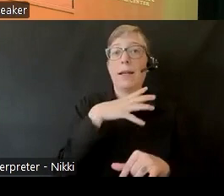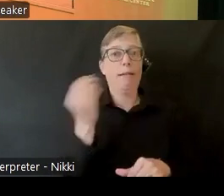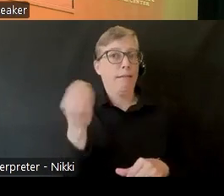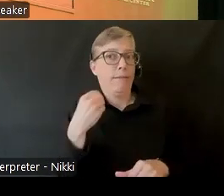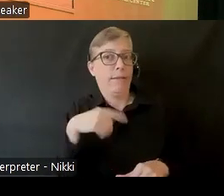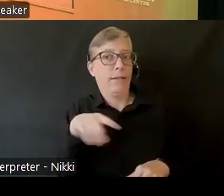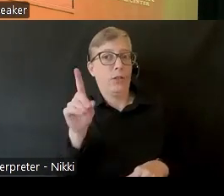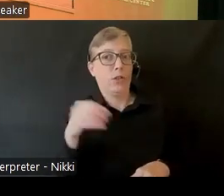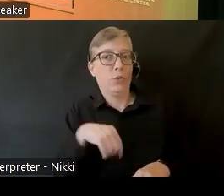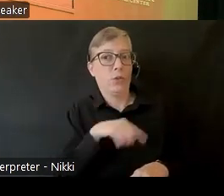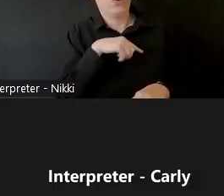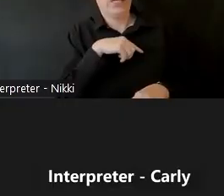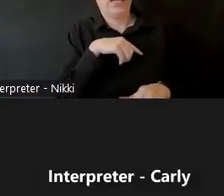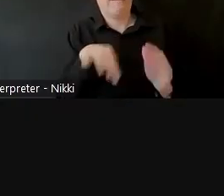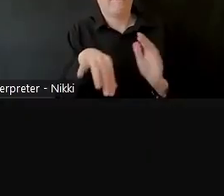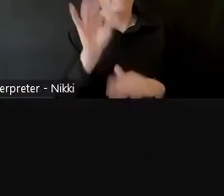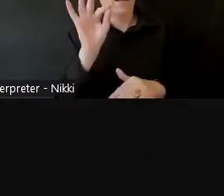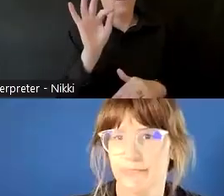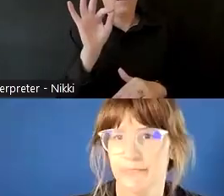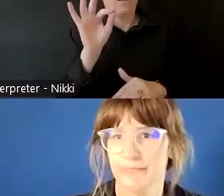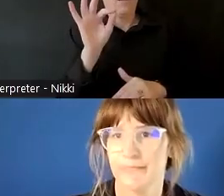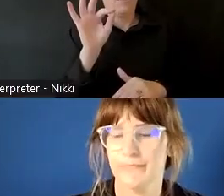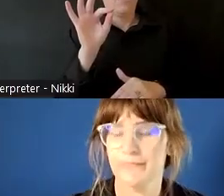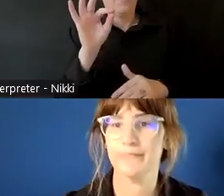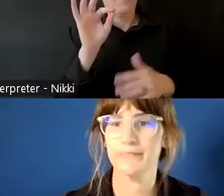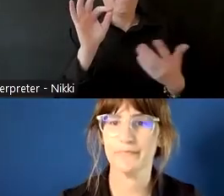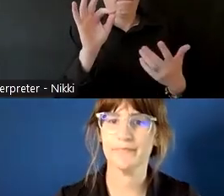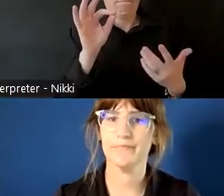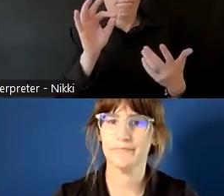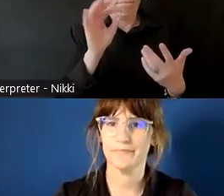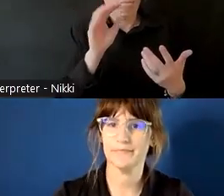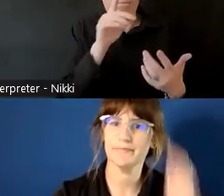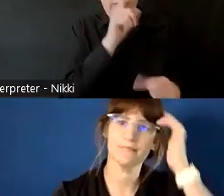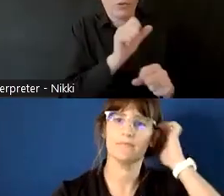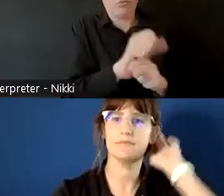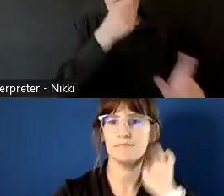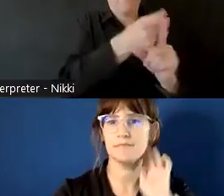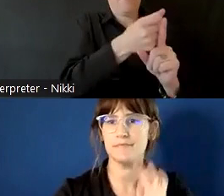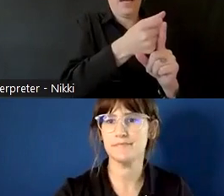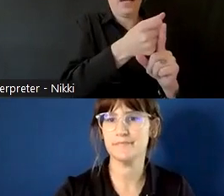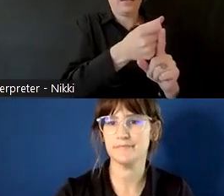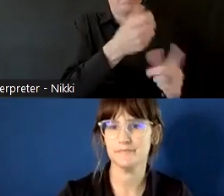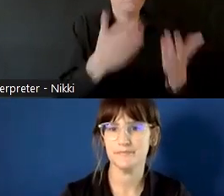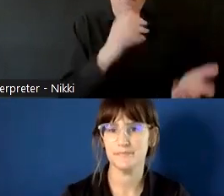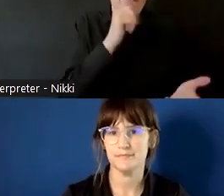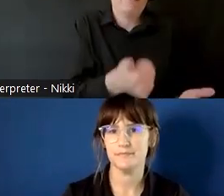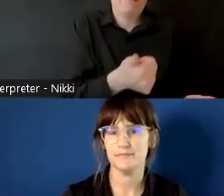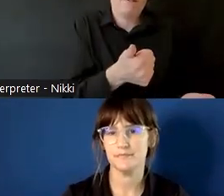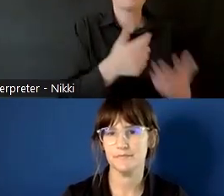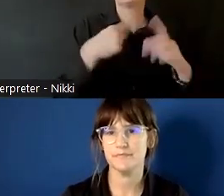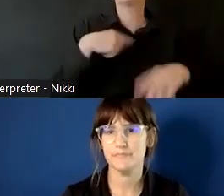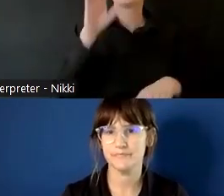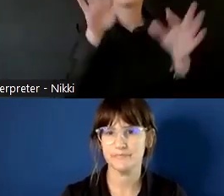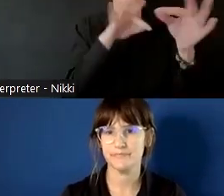direction or the impact that we think it should, right? Maybe it doesn't, right? Because I'll tell you more about how the